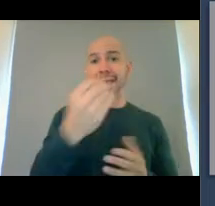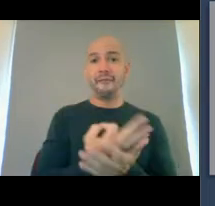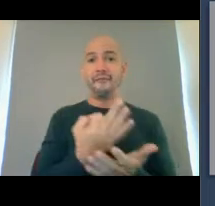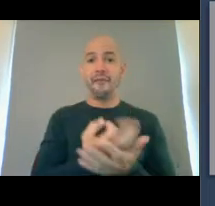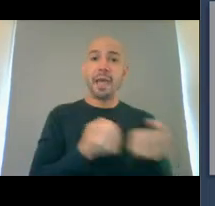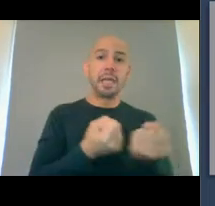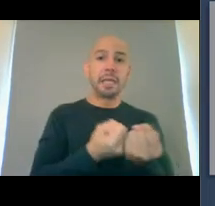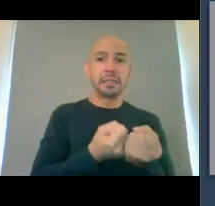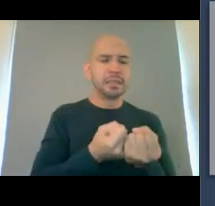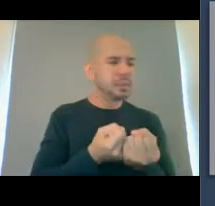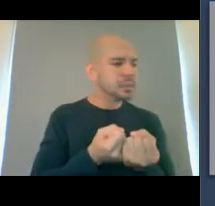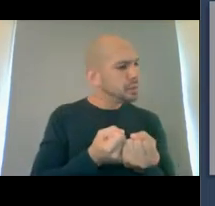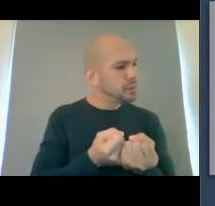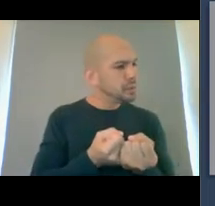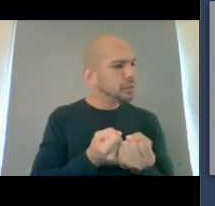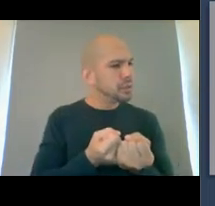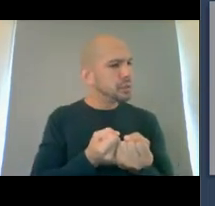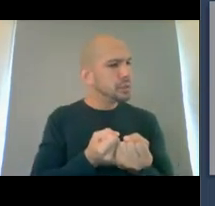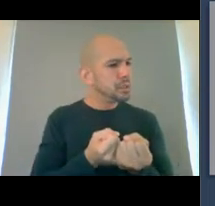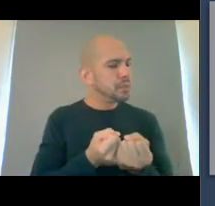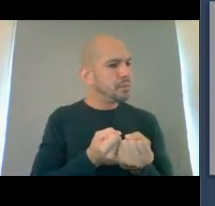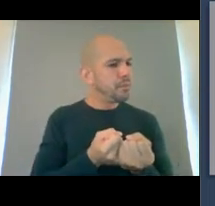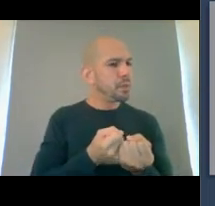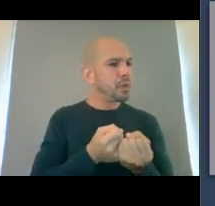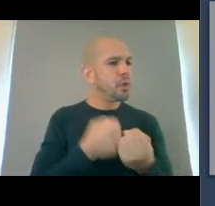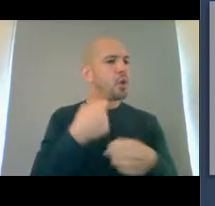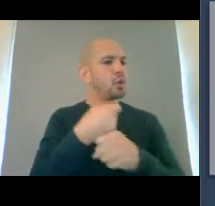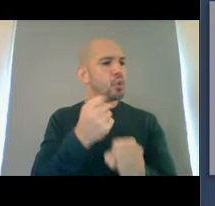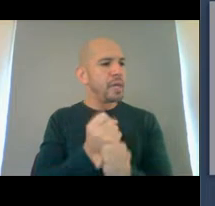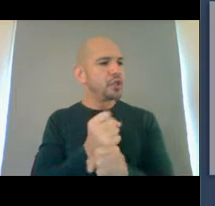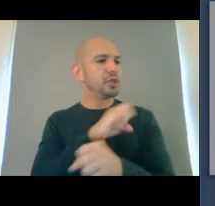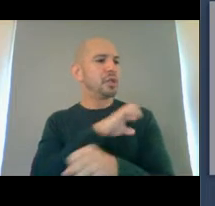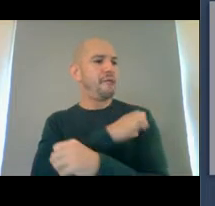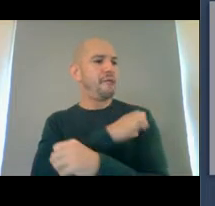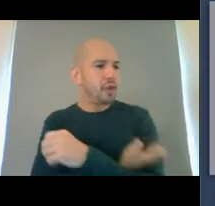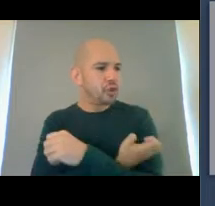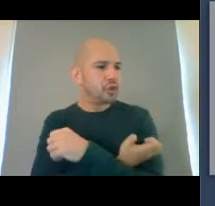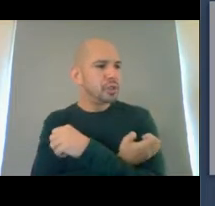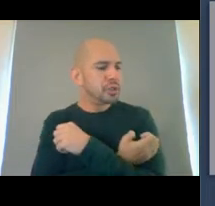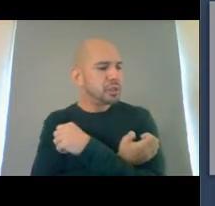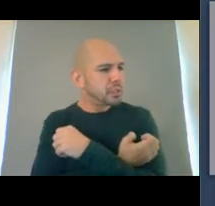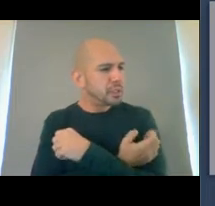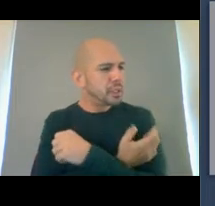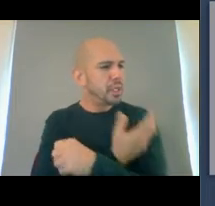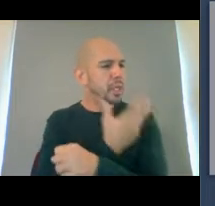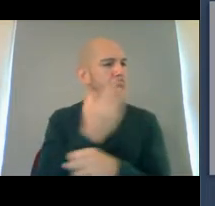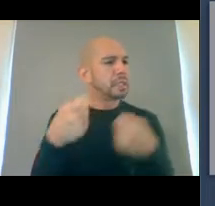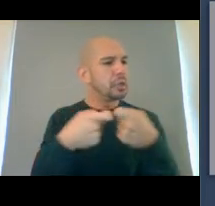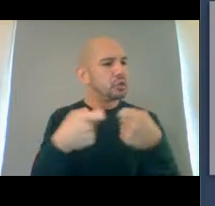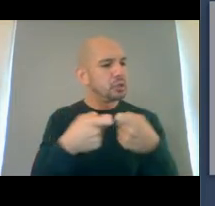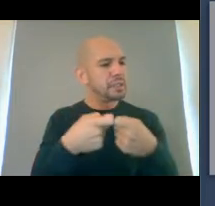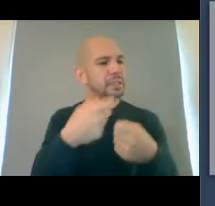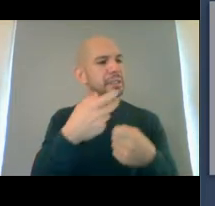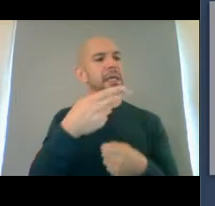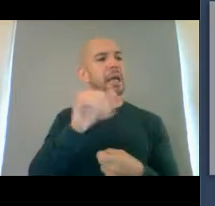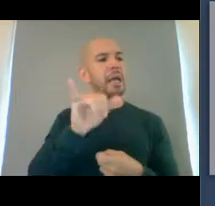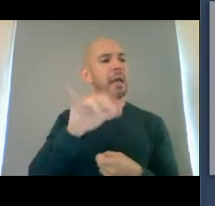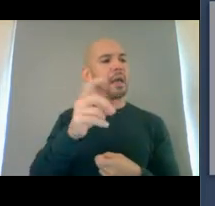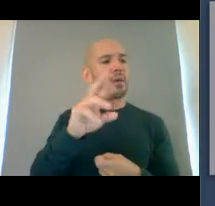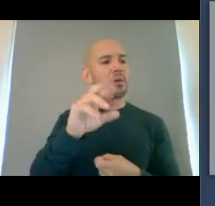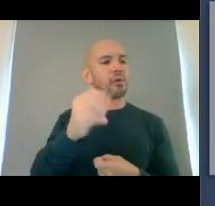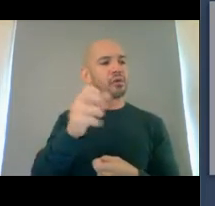energies like basically financing the creation of energy and electricity and hydrogen all the way through to